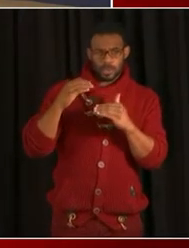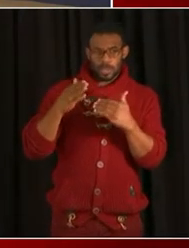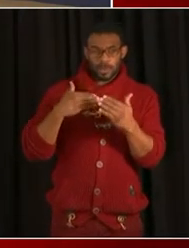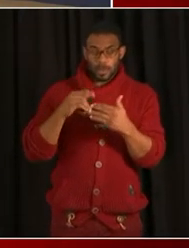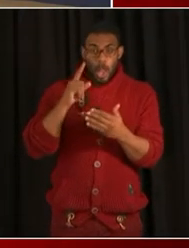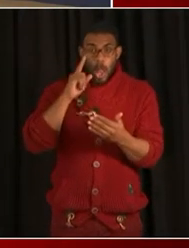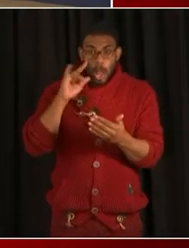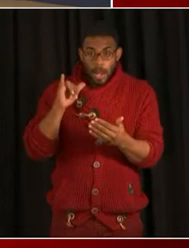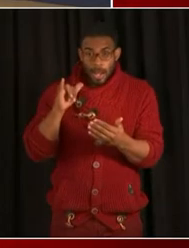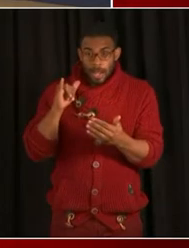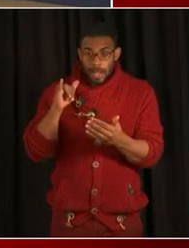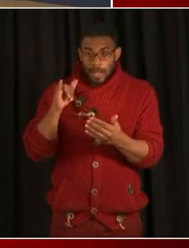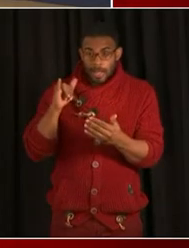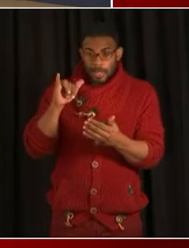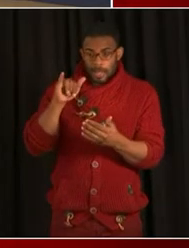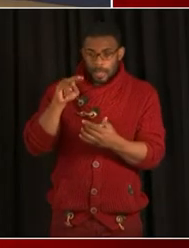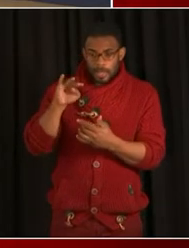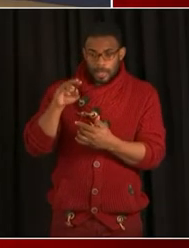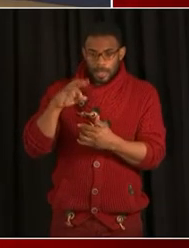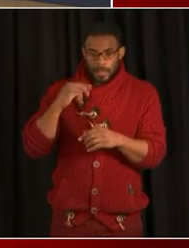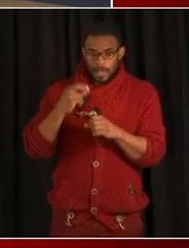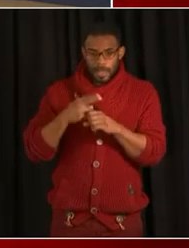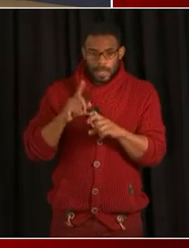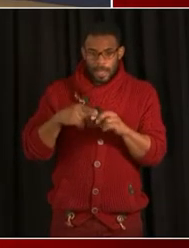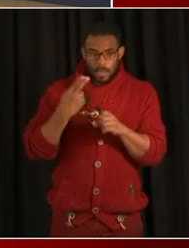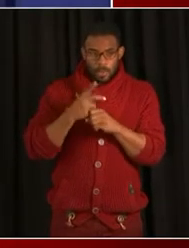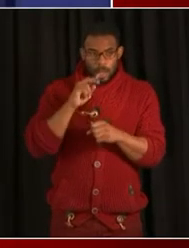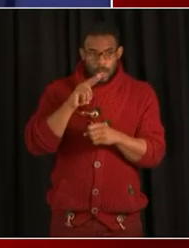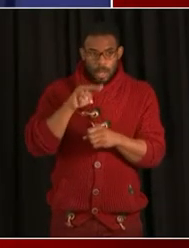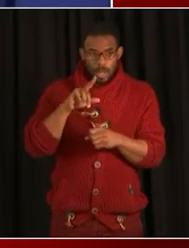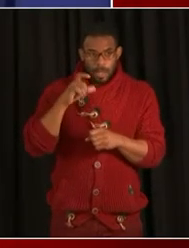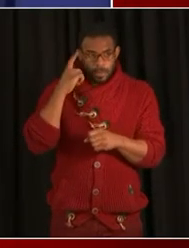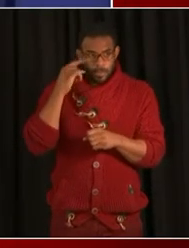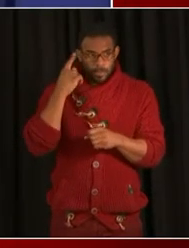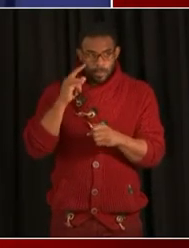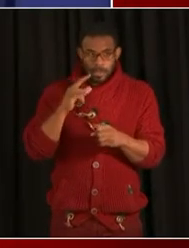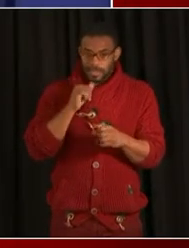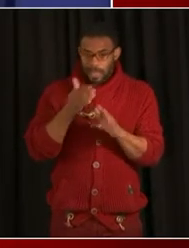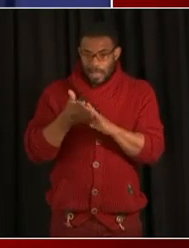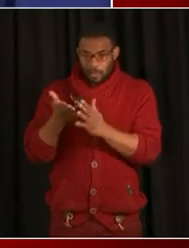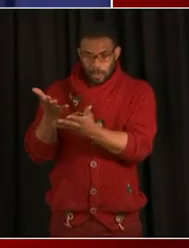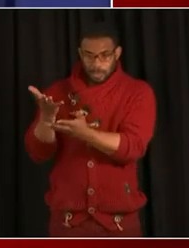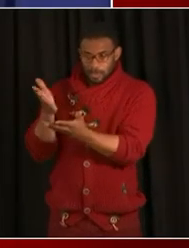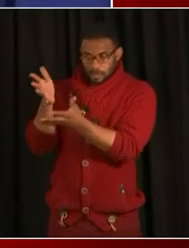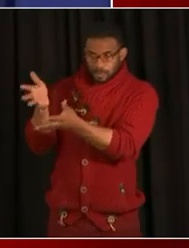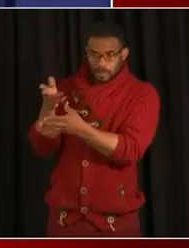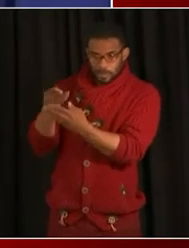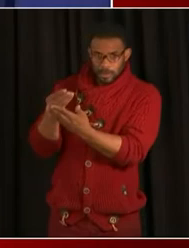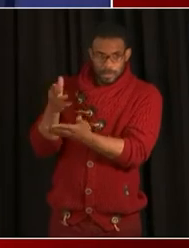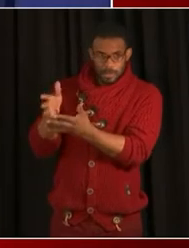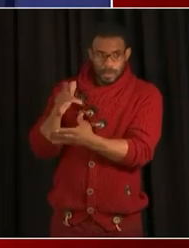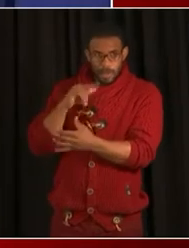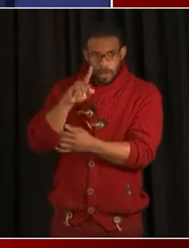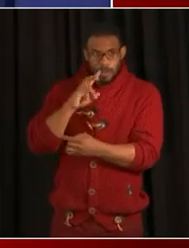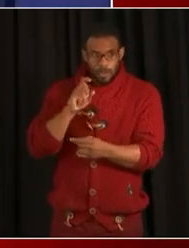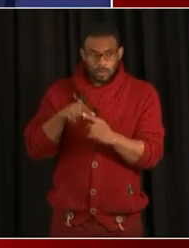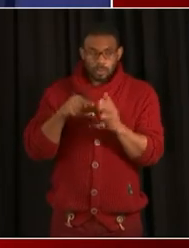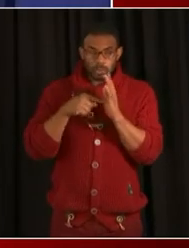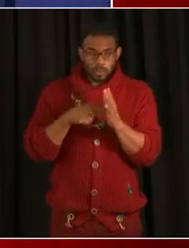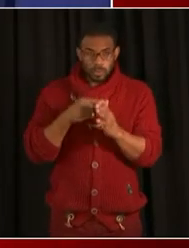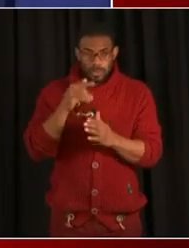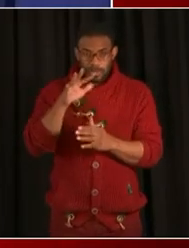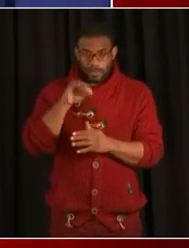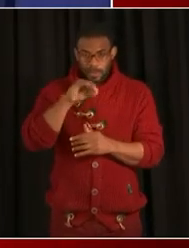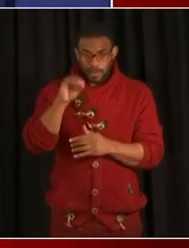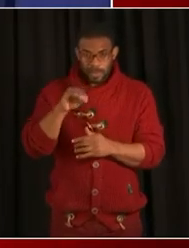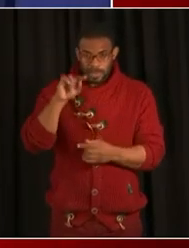So even though it looks like it's income, I cannot use it unless it's for a free youth program. It's not operating. So my question was to show